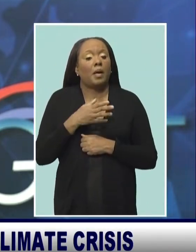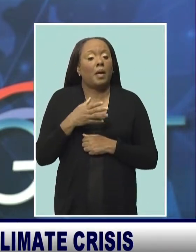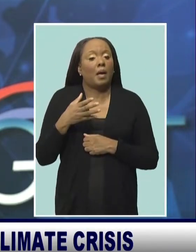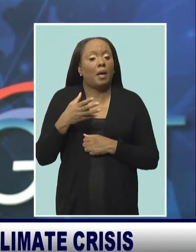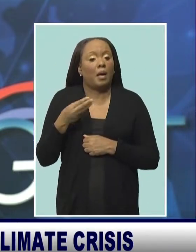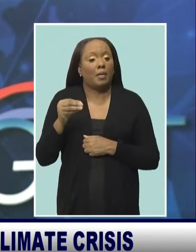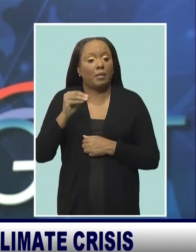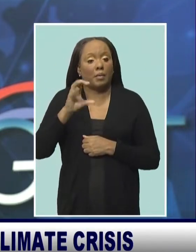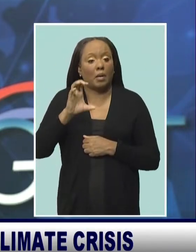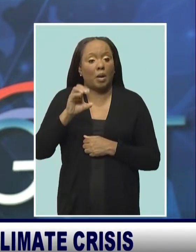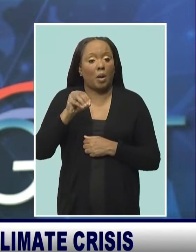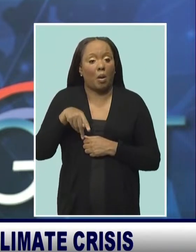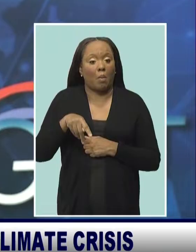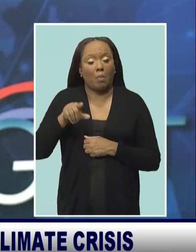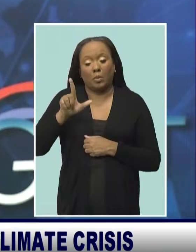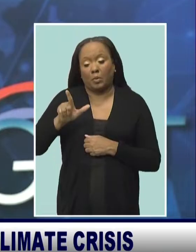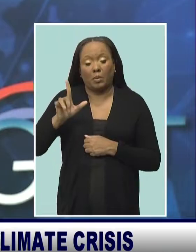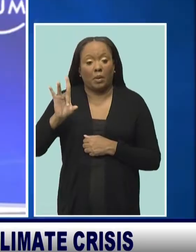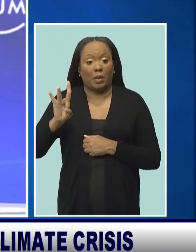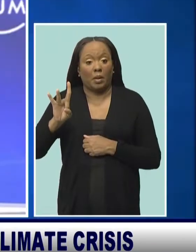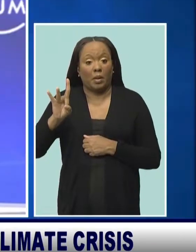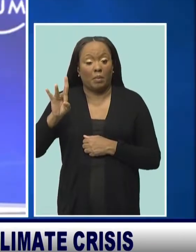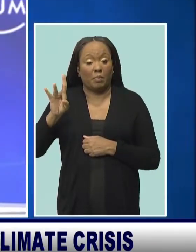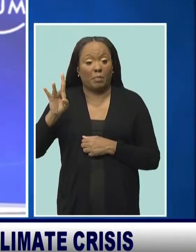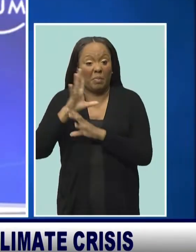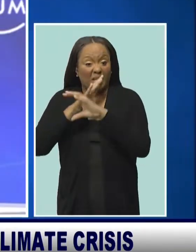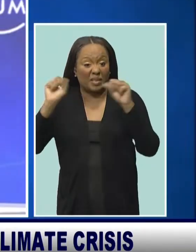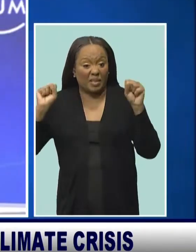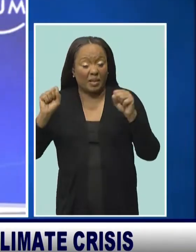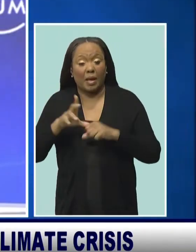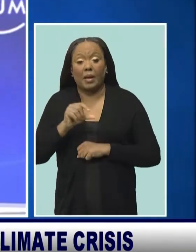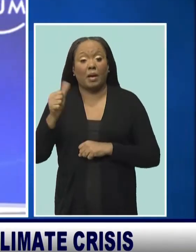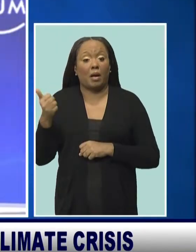private sector entities. The private sector